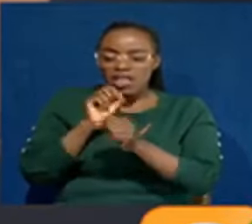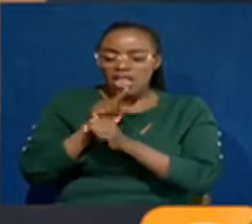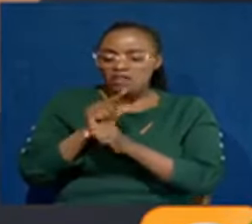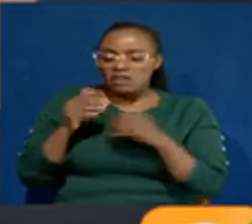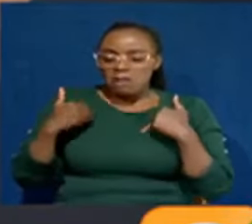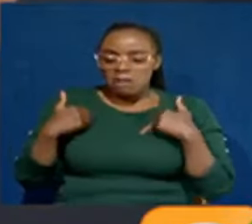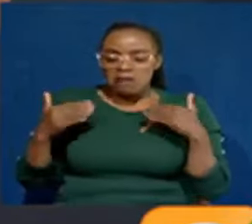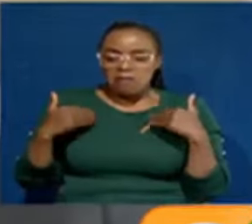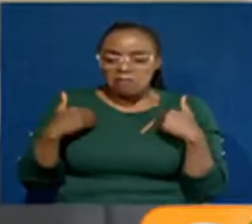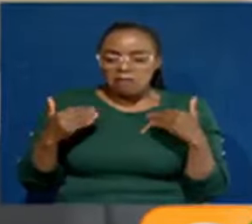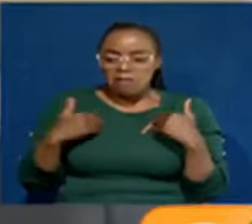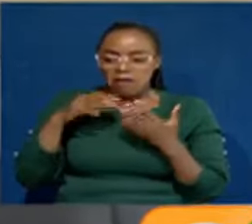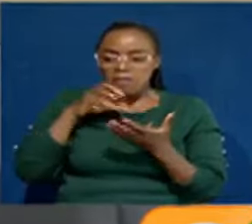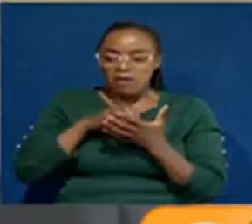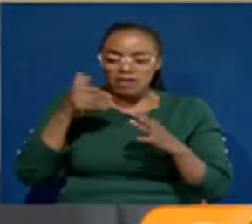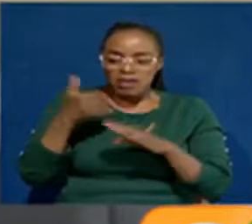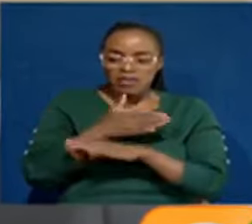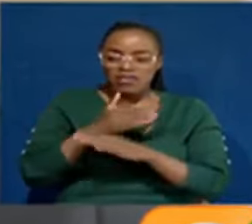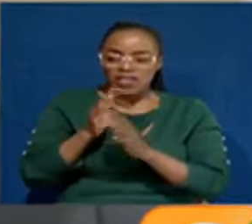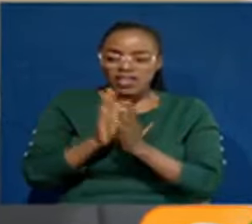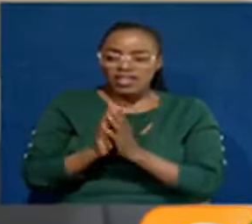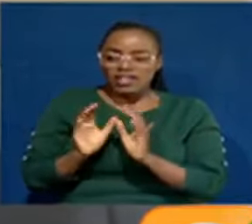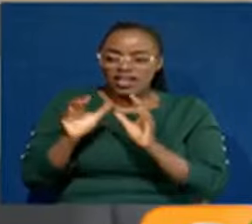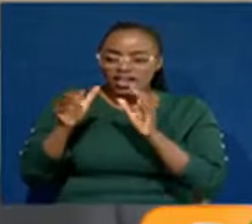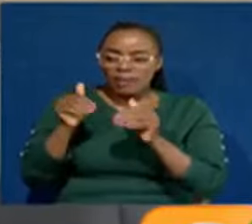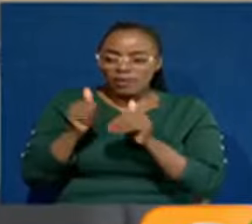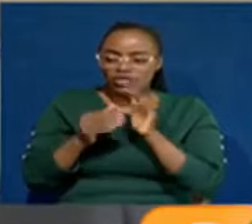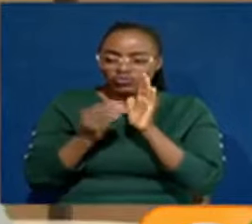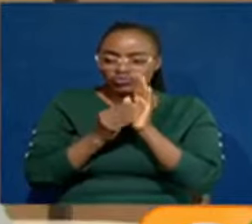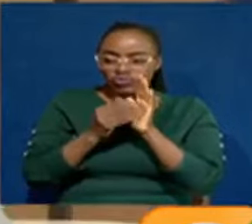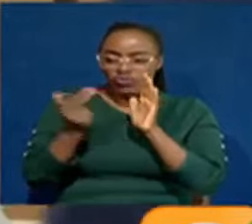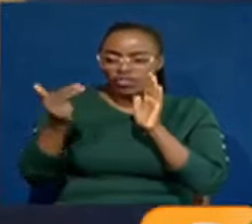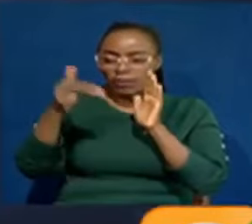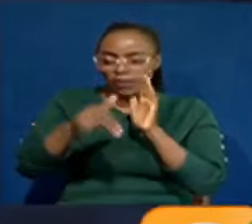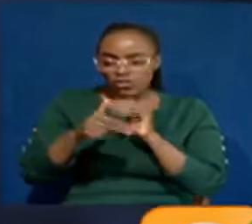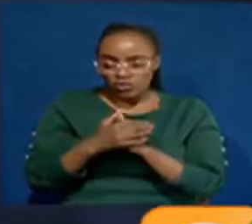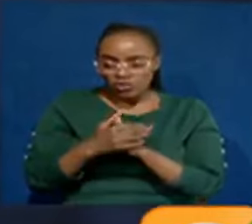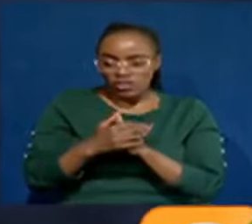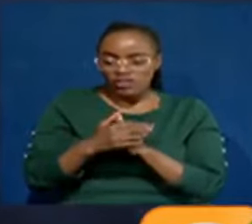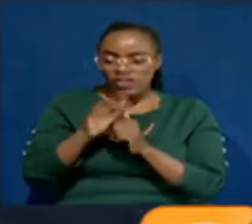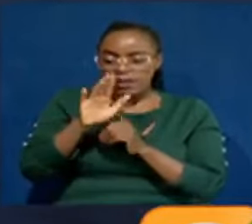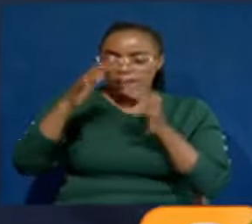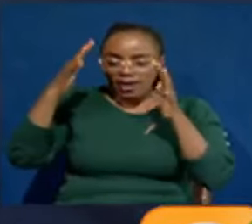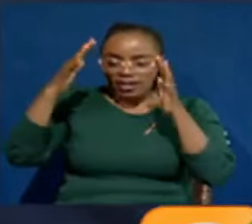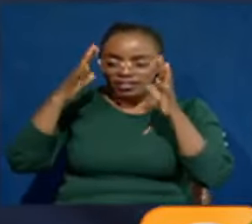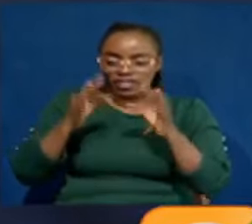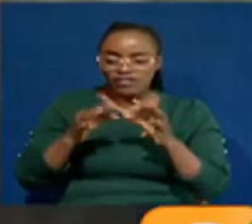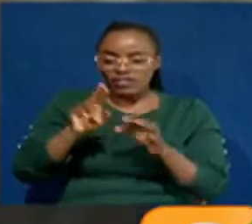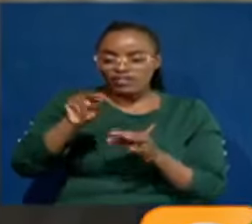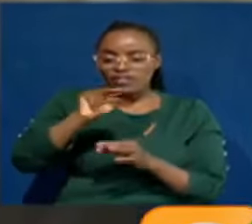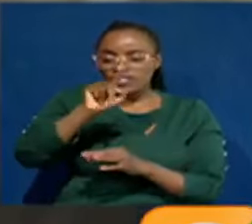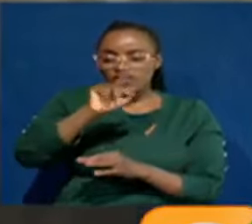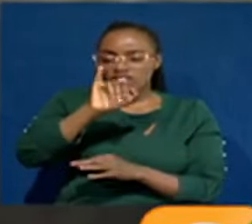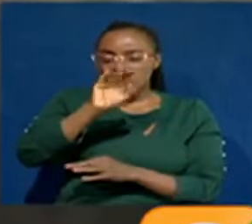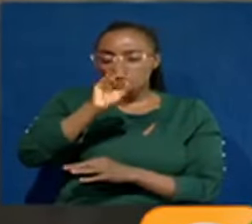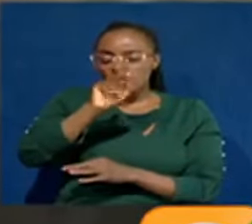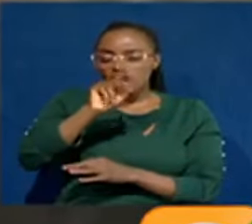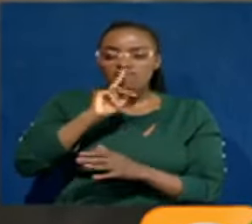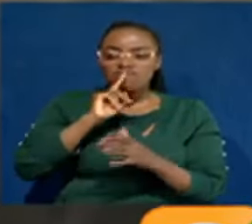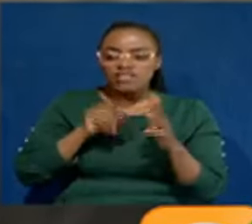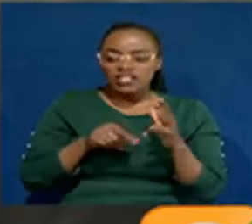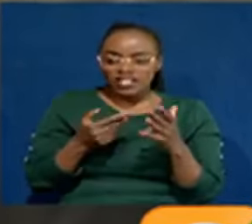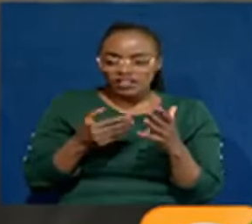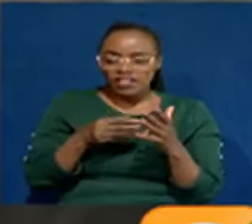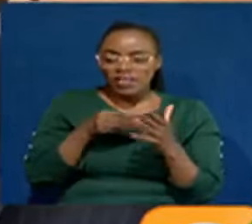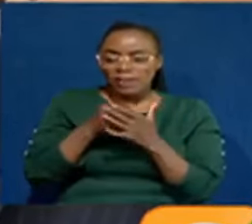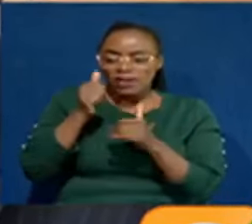fraud leveled against him and his company Triton Petroleum. In his ruling, Nzioka also stated that Devani